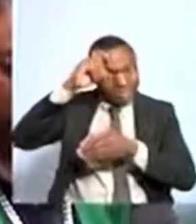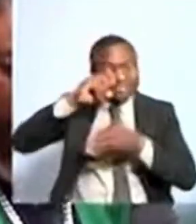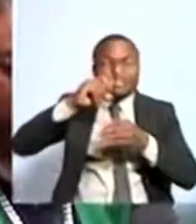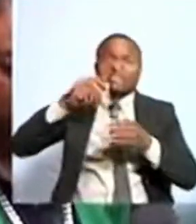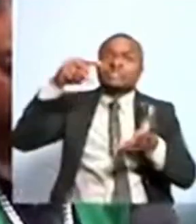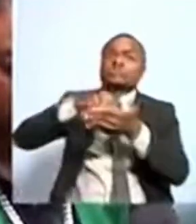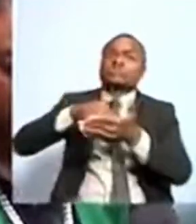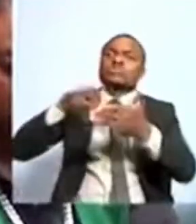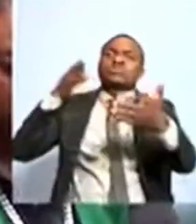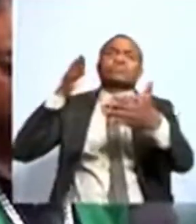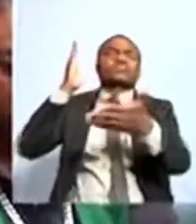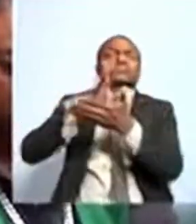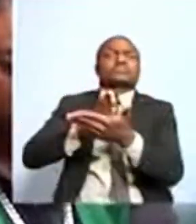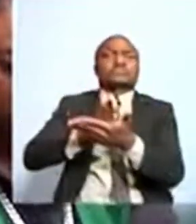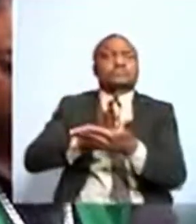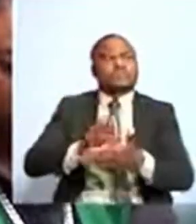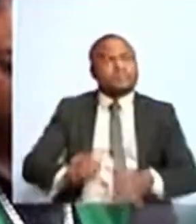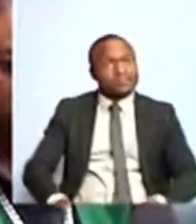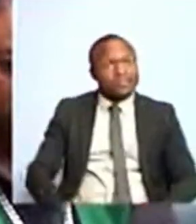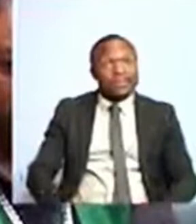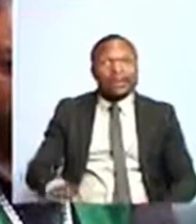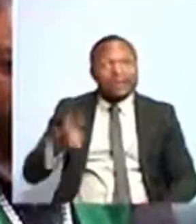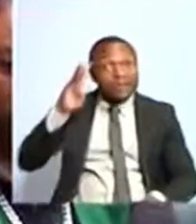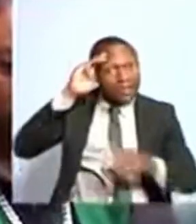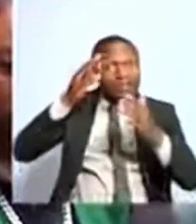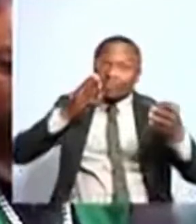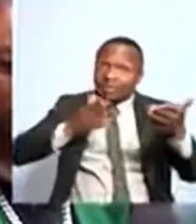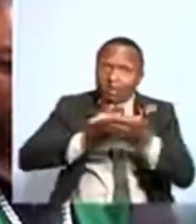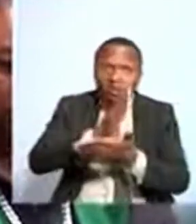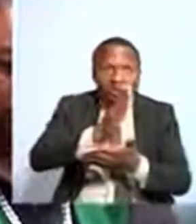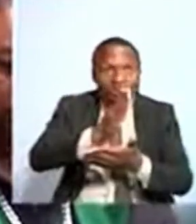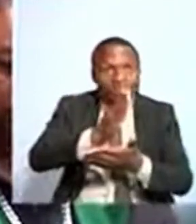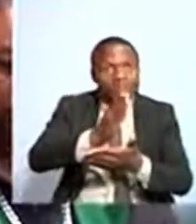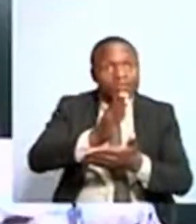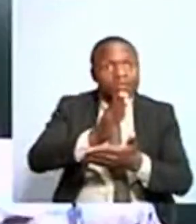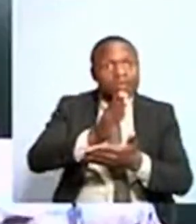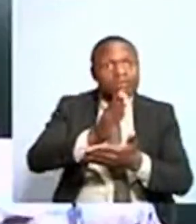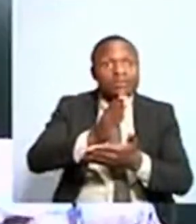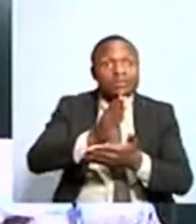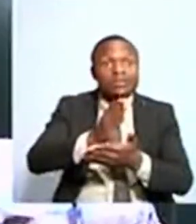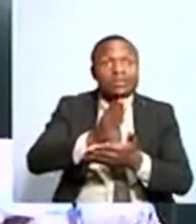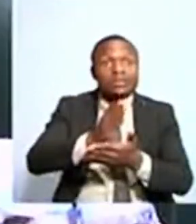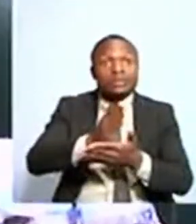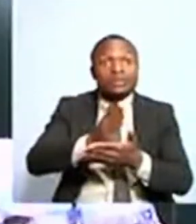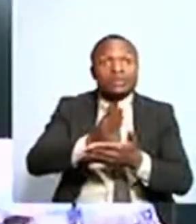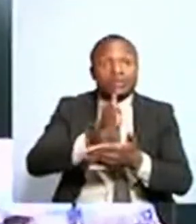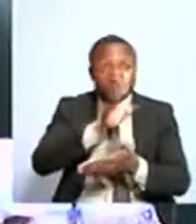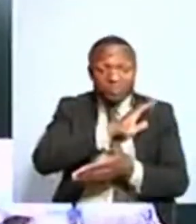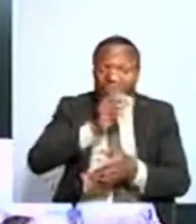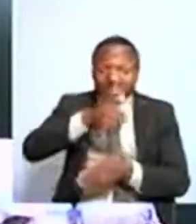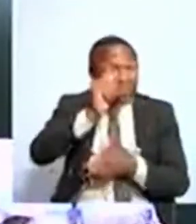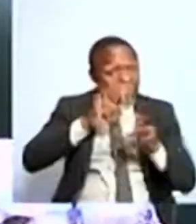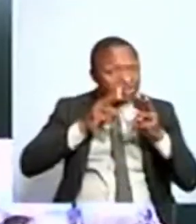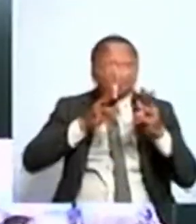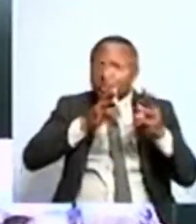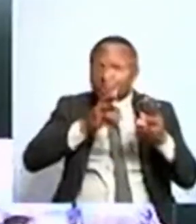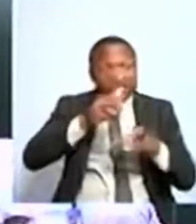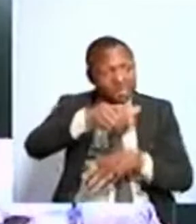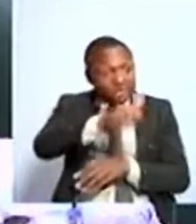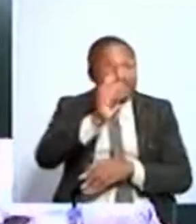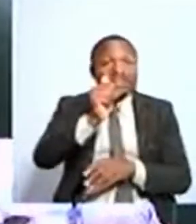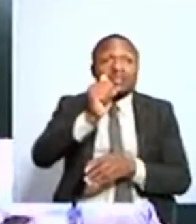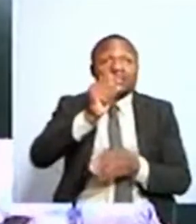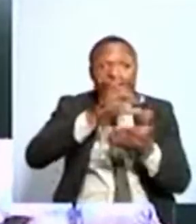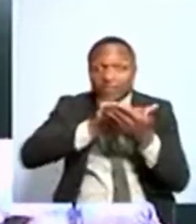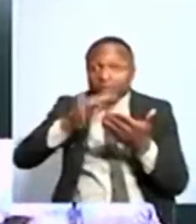interject. Is the minister in order to behave in such a manner when he himself has failed to